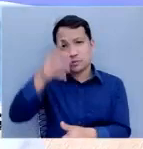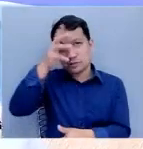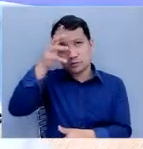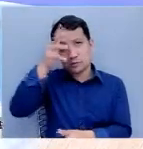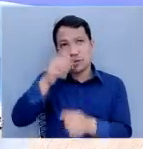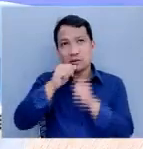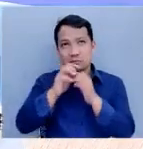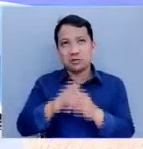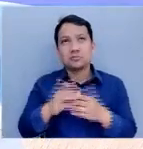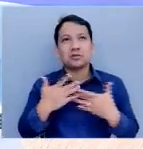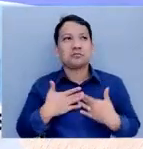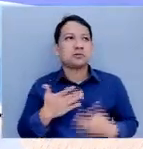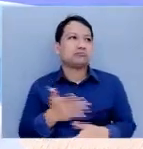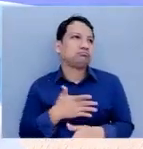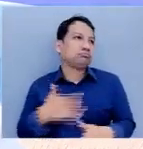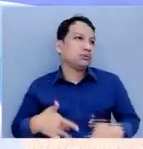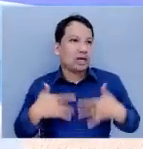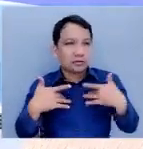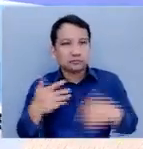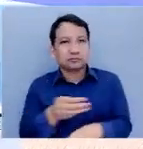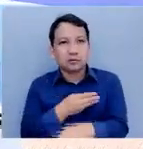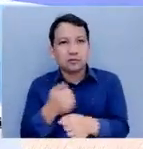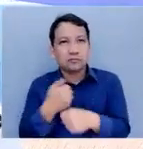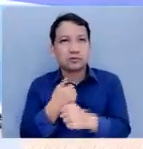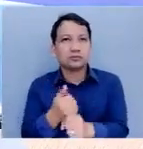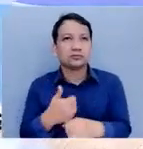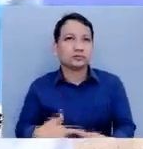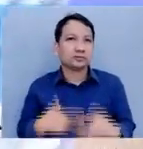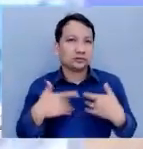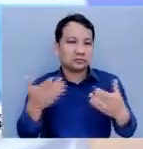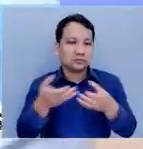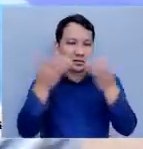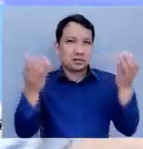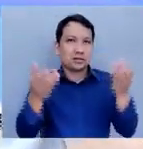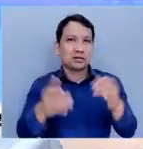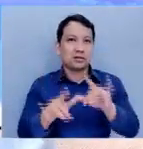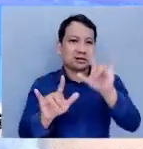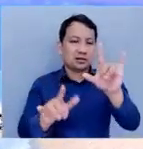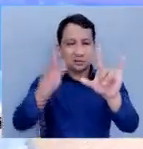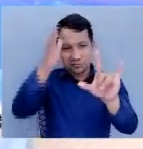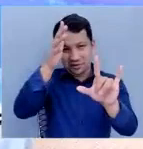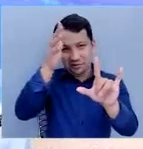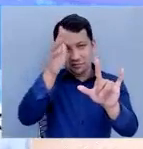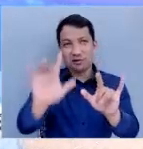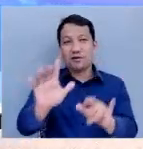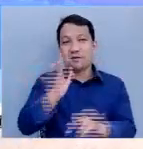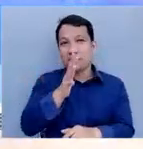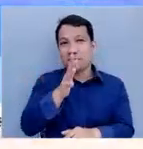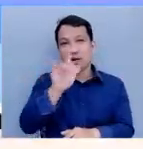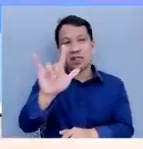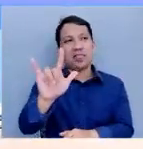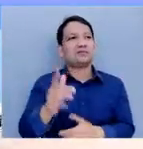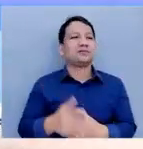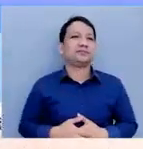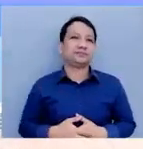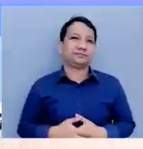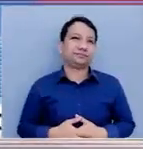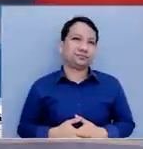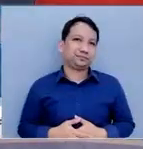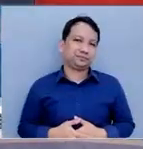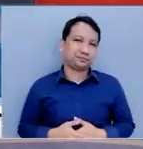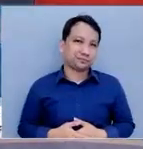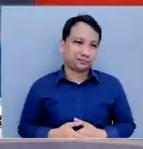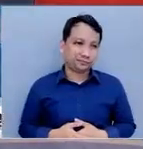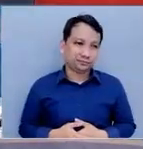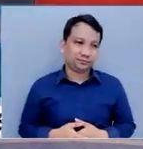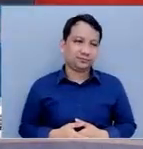me with life, with music, and we made it about a life celebration. So I love you, Dad, and Mom, if you're watching, I love you too. Sure, he's proud of you, of course. Super